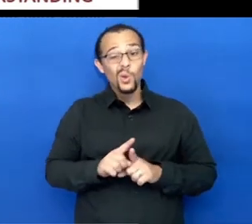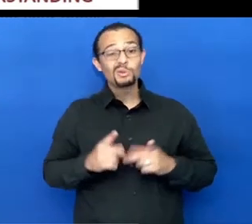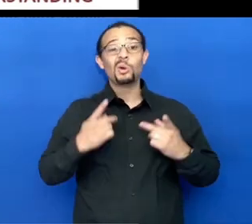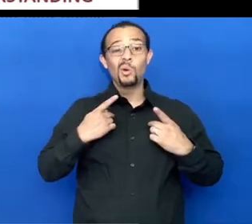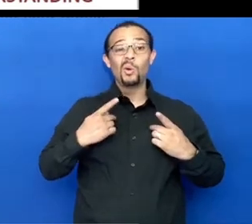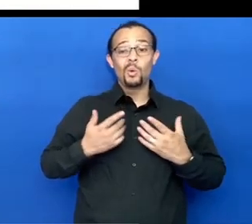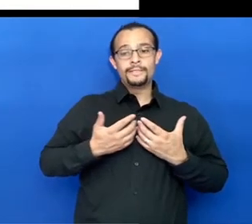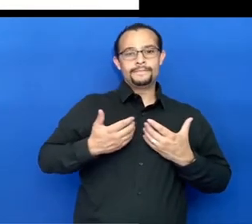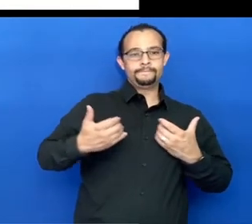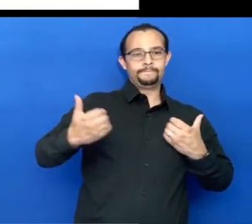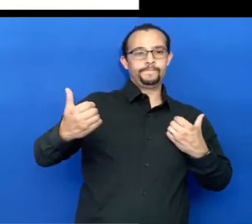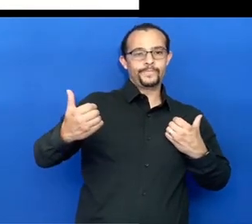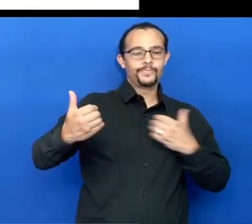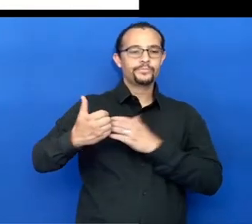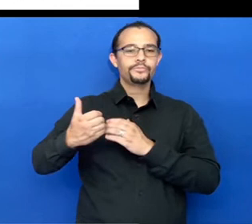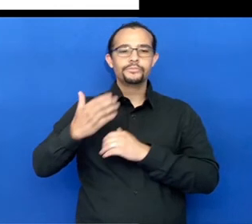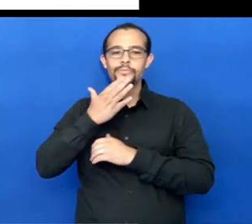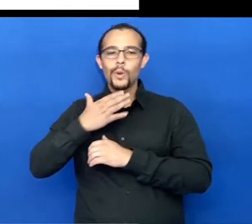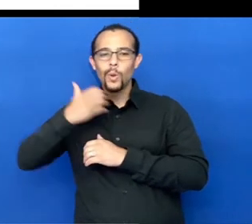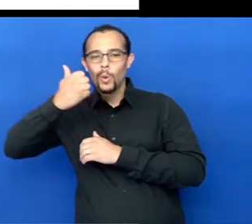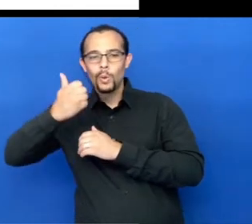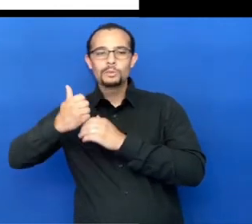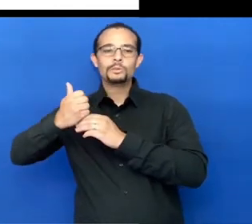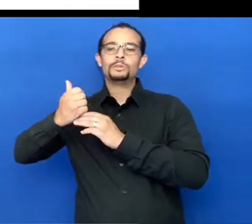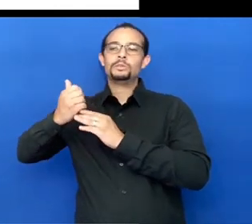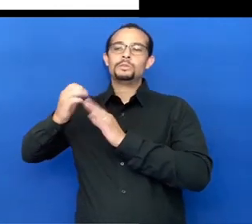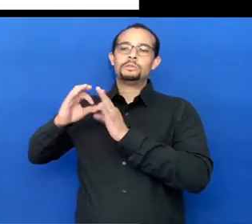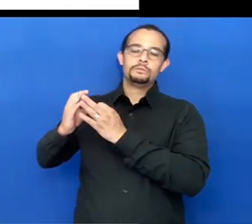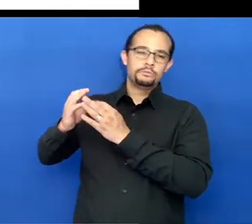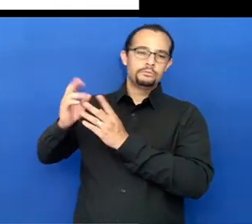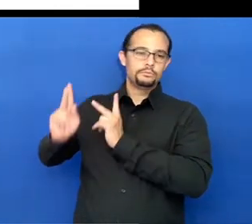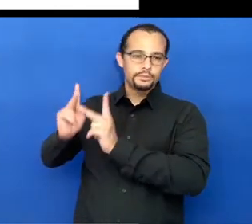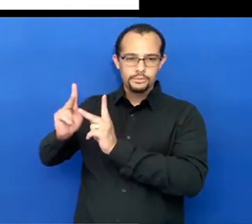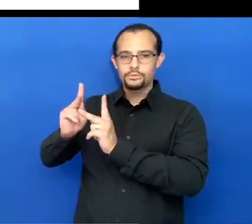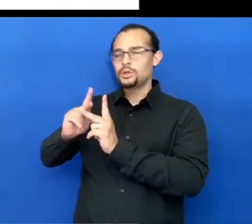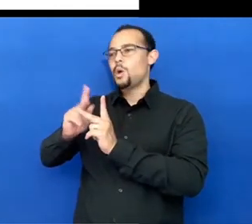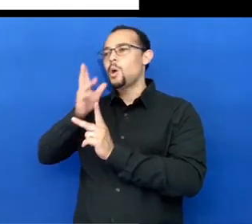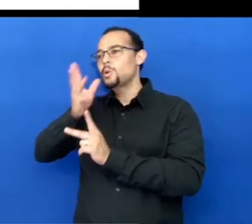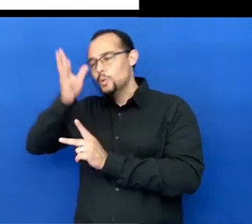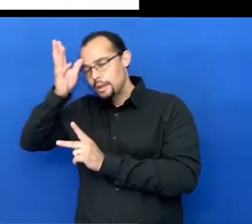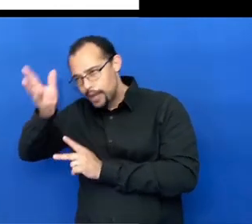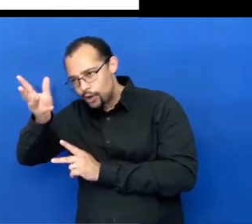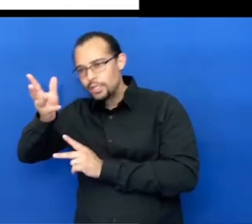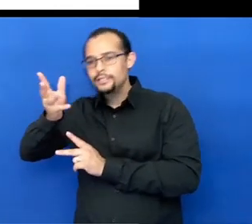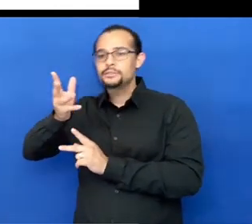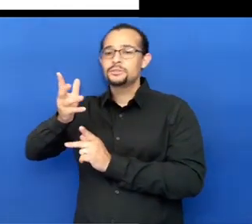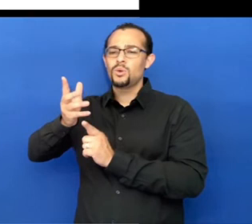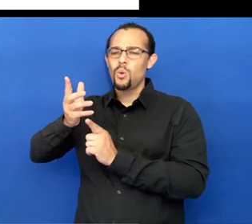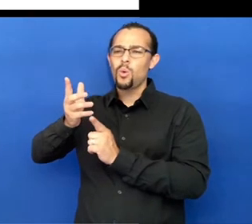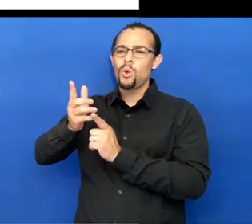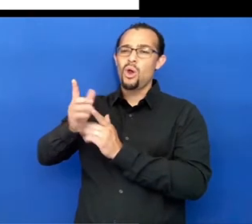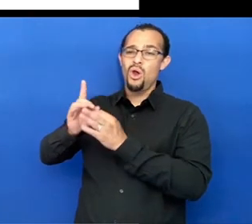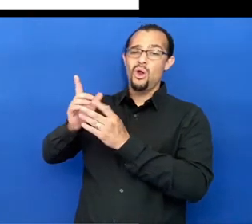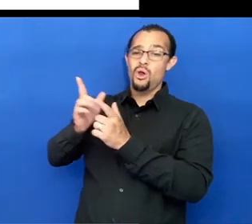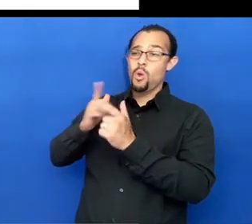bringing that forward. We're also doing the physical distance from our elderly, those our